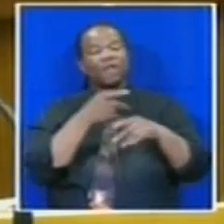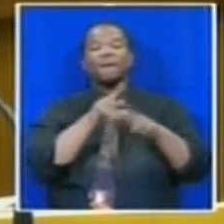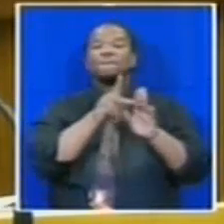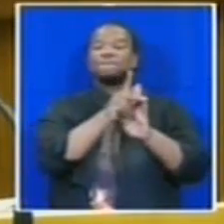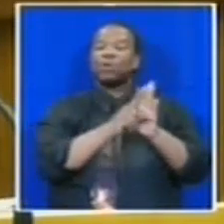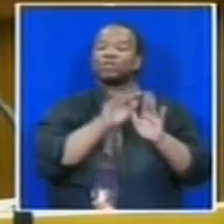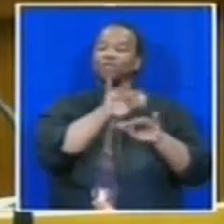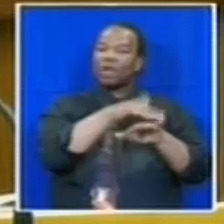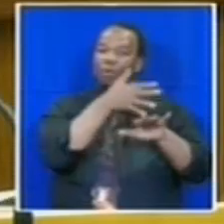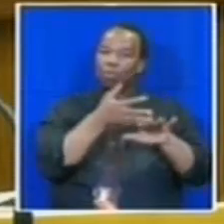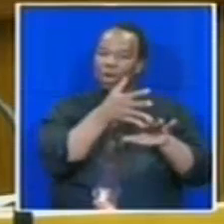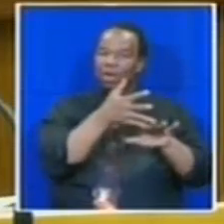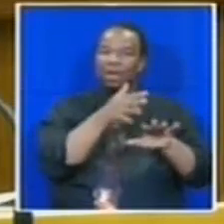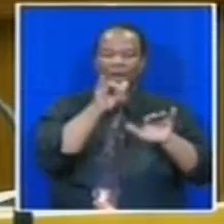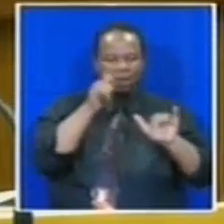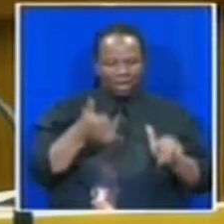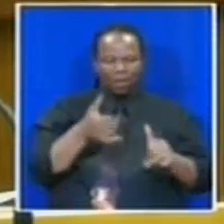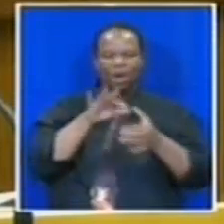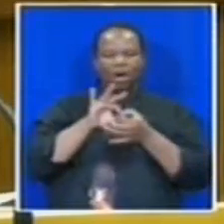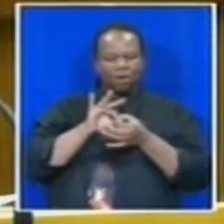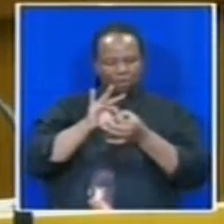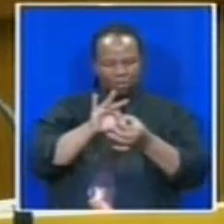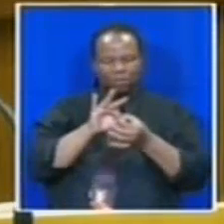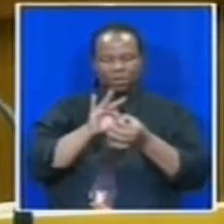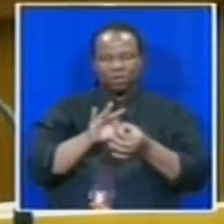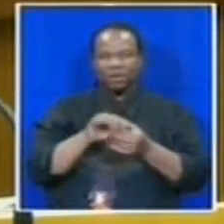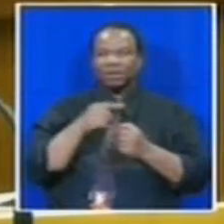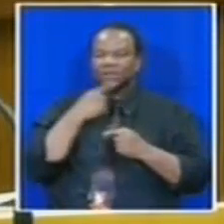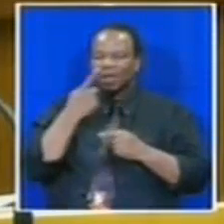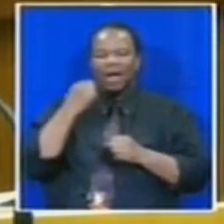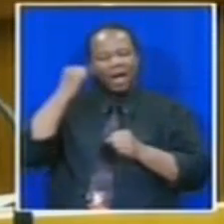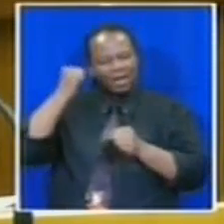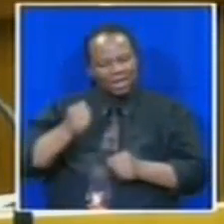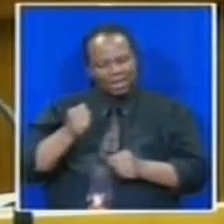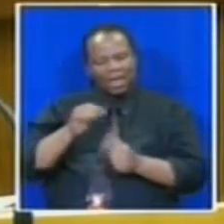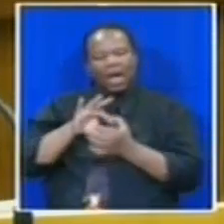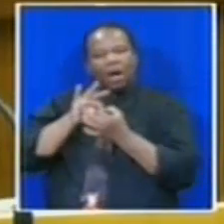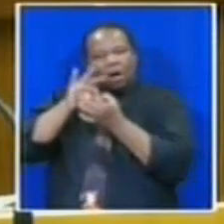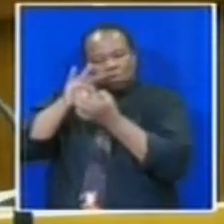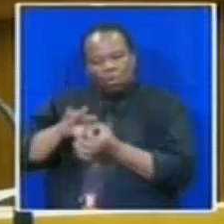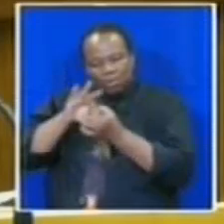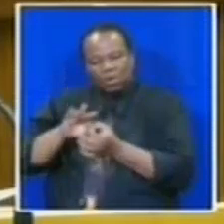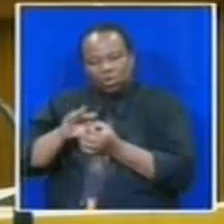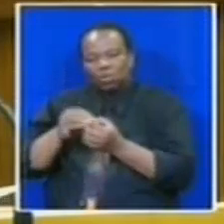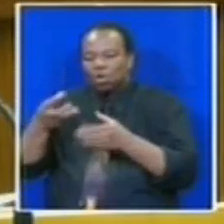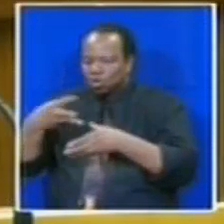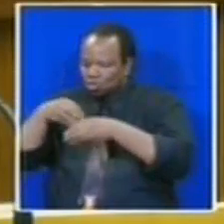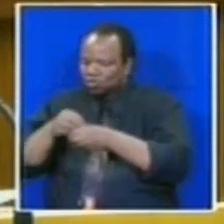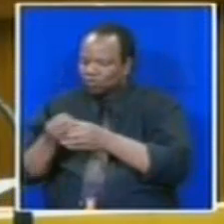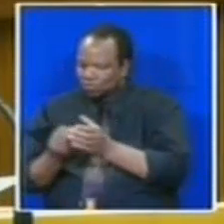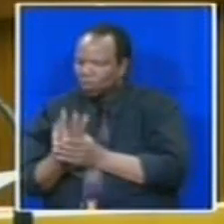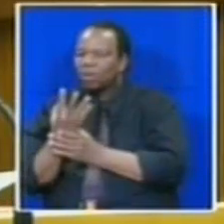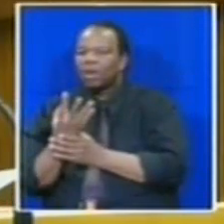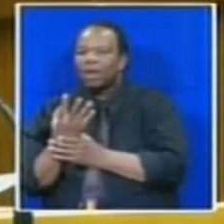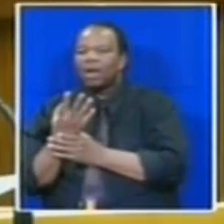the commitment that we are all making signals a renewed commitment to inclusiveness in our growth and development strategies, so